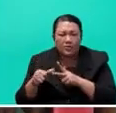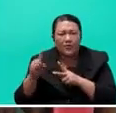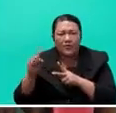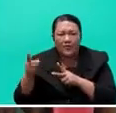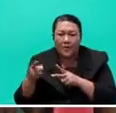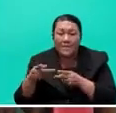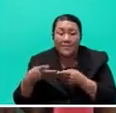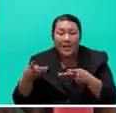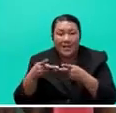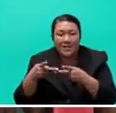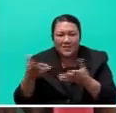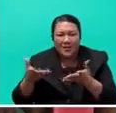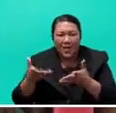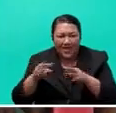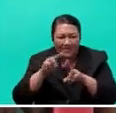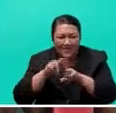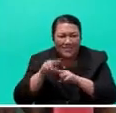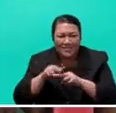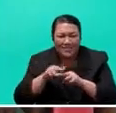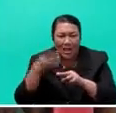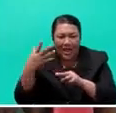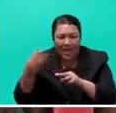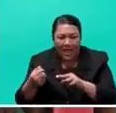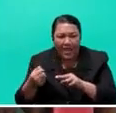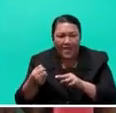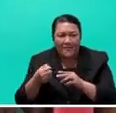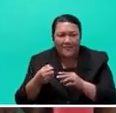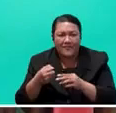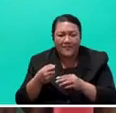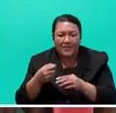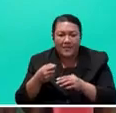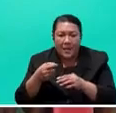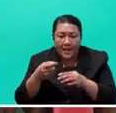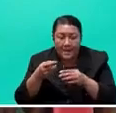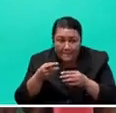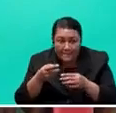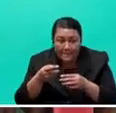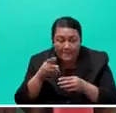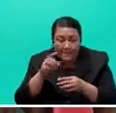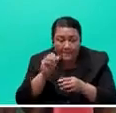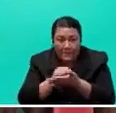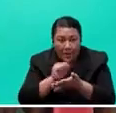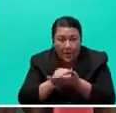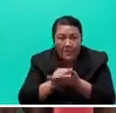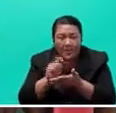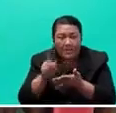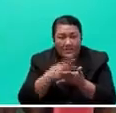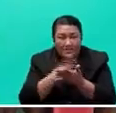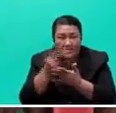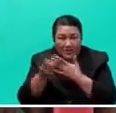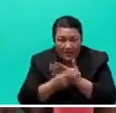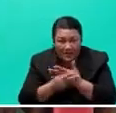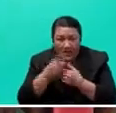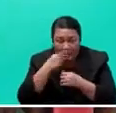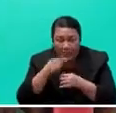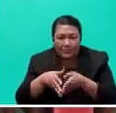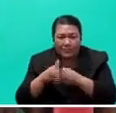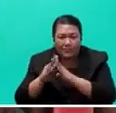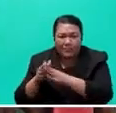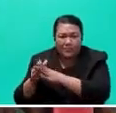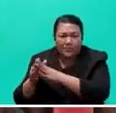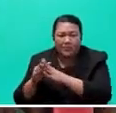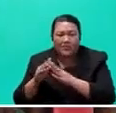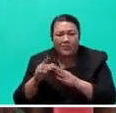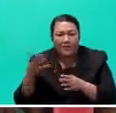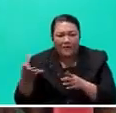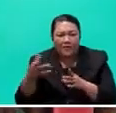potential and actual World Heritage values and Fiji's obligation under the World Heritage Convention.